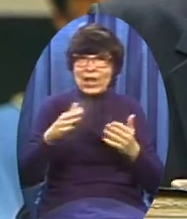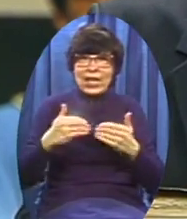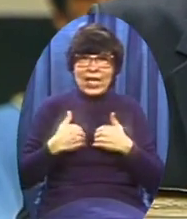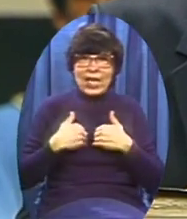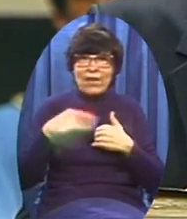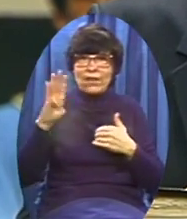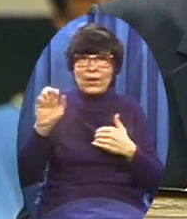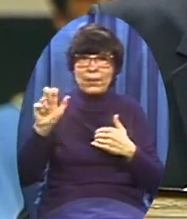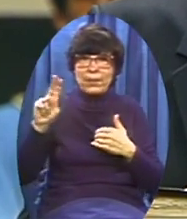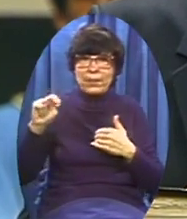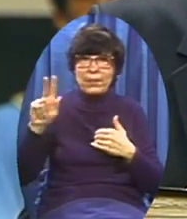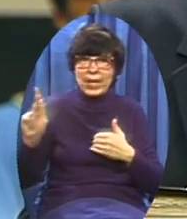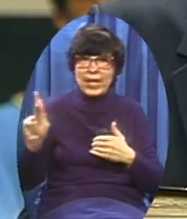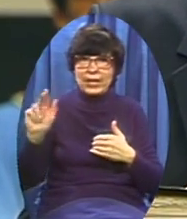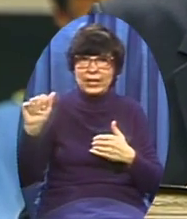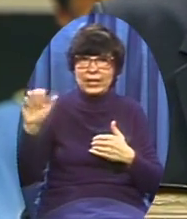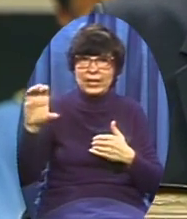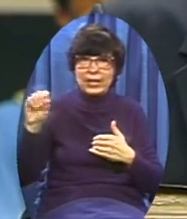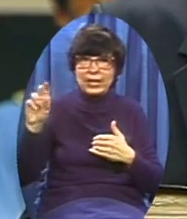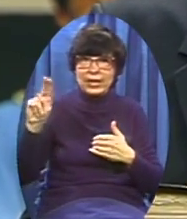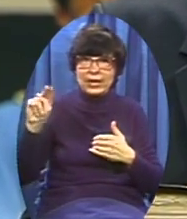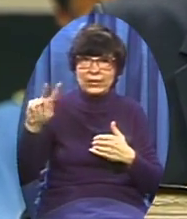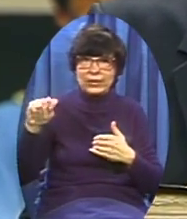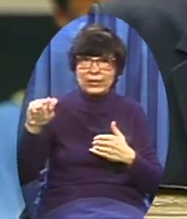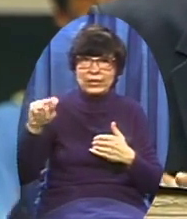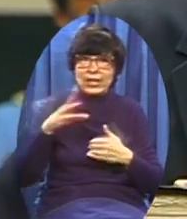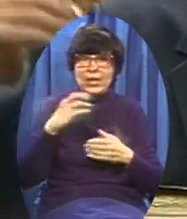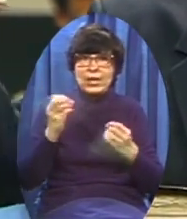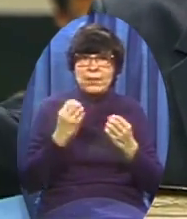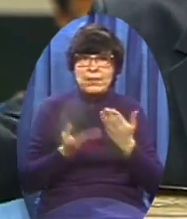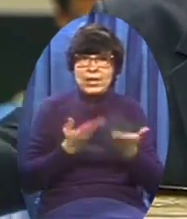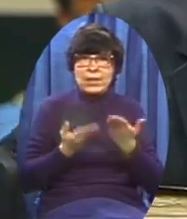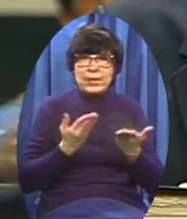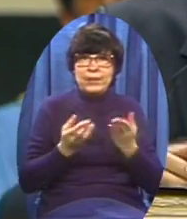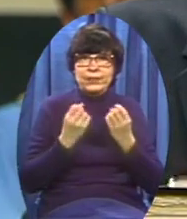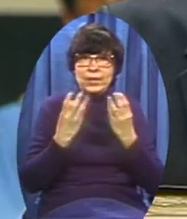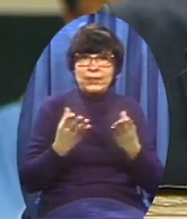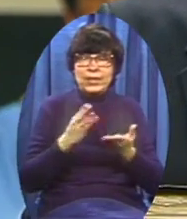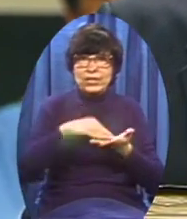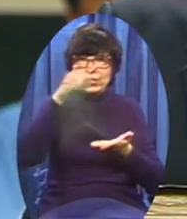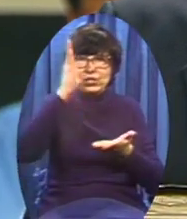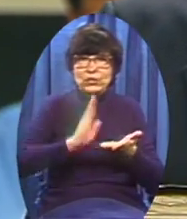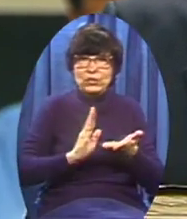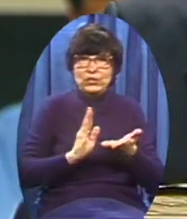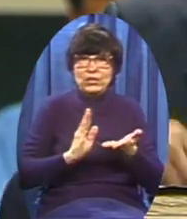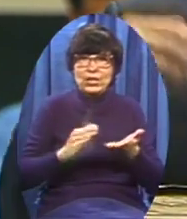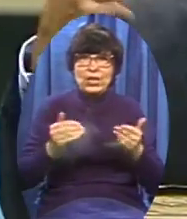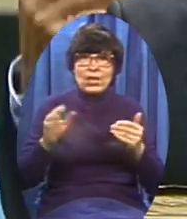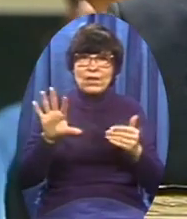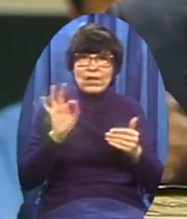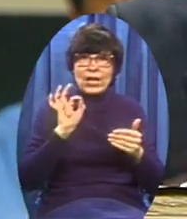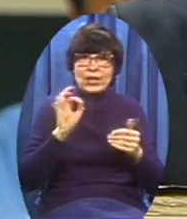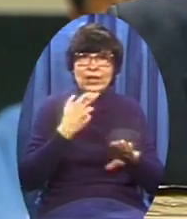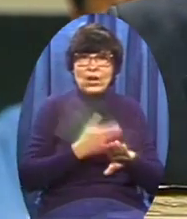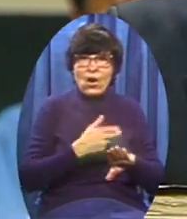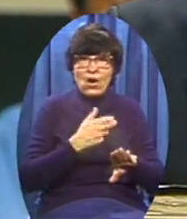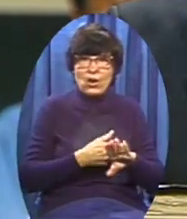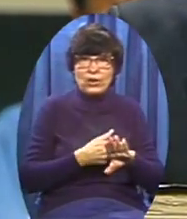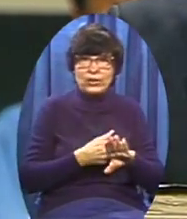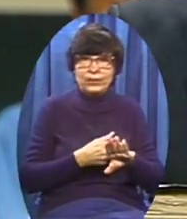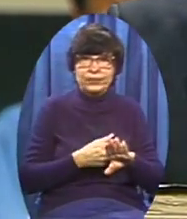you students may be having it tough to see how you can meet this month's bills and how you're going to be able to stay in